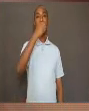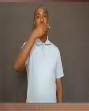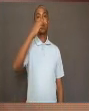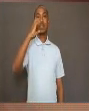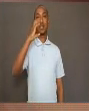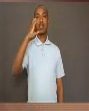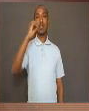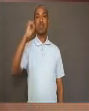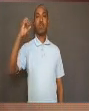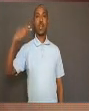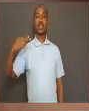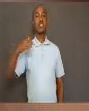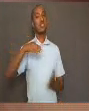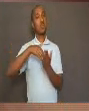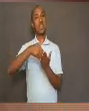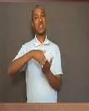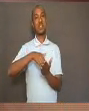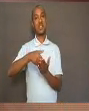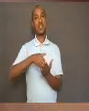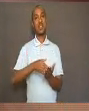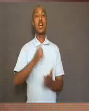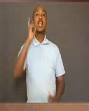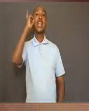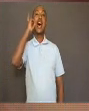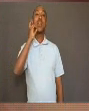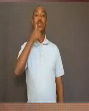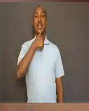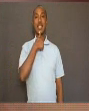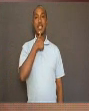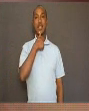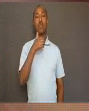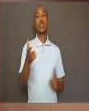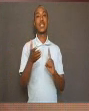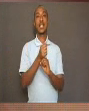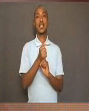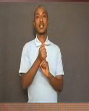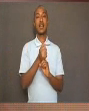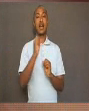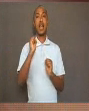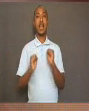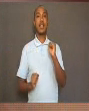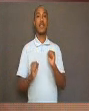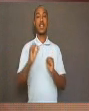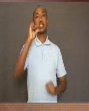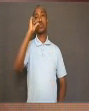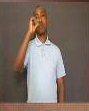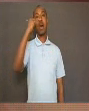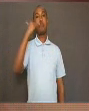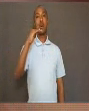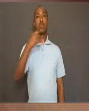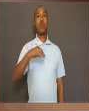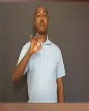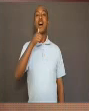acid is weak. A dilute acid contains a relatively small amount